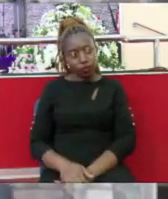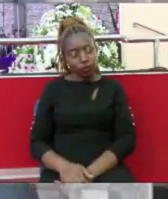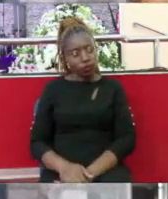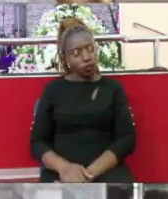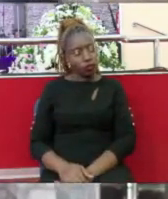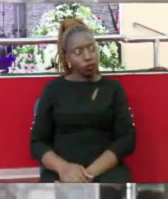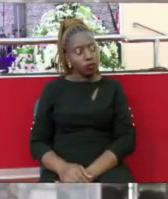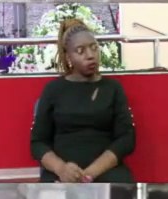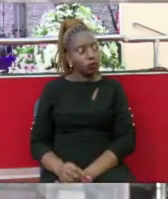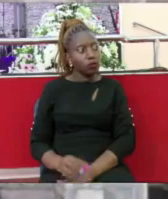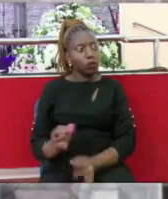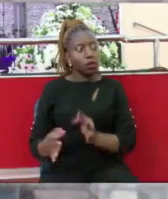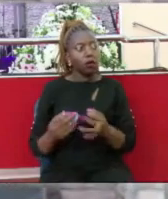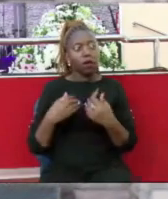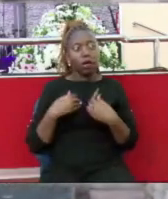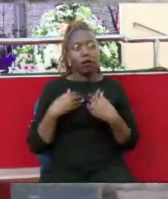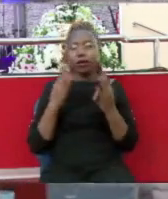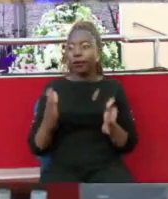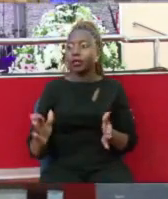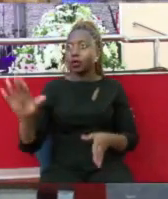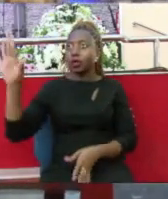Is somebody raising up their hands?